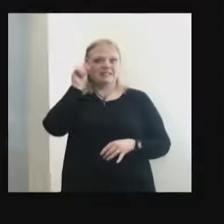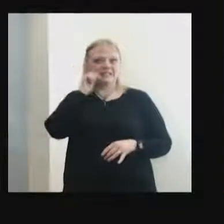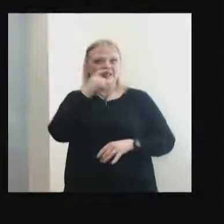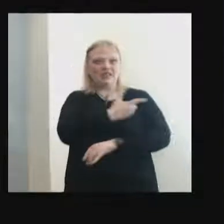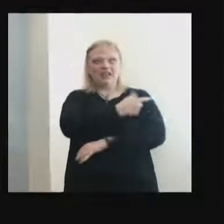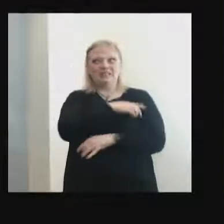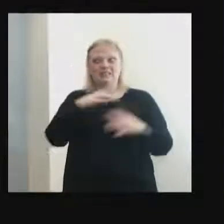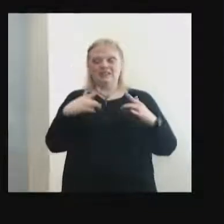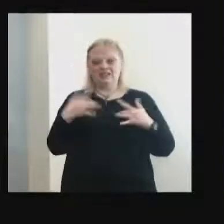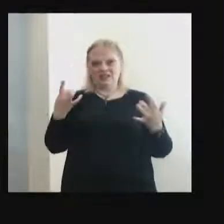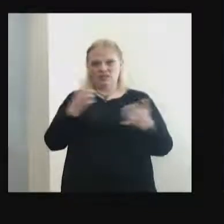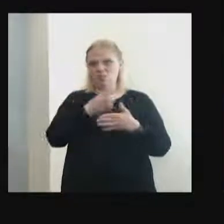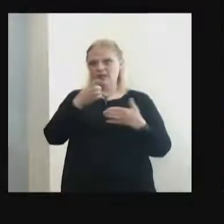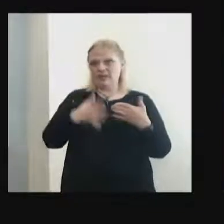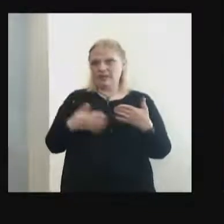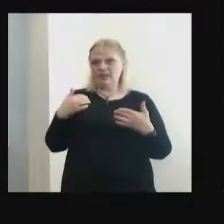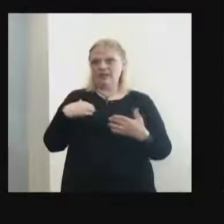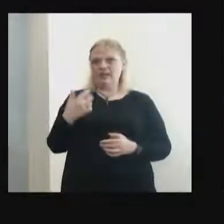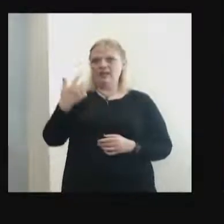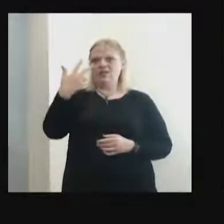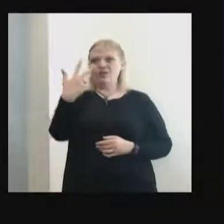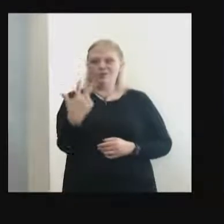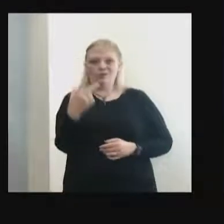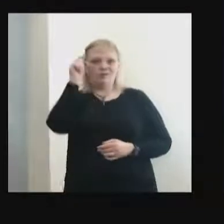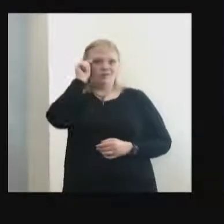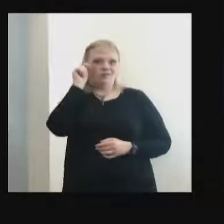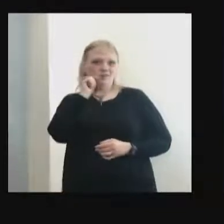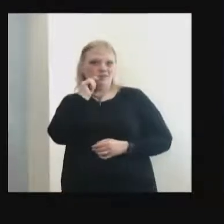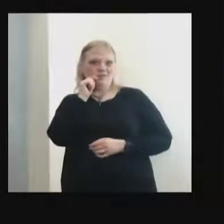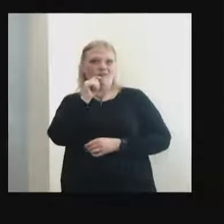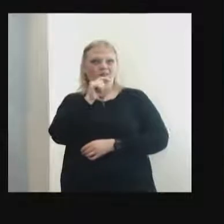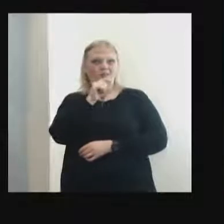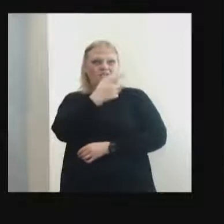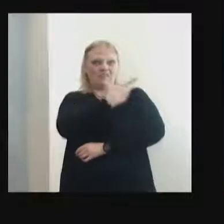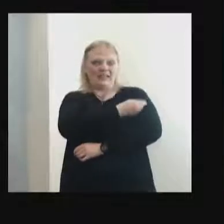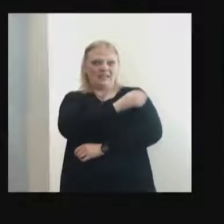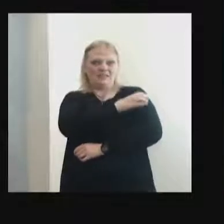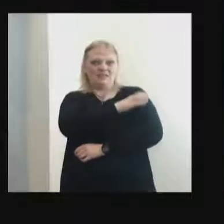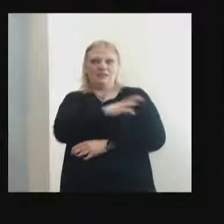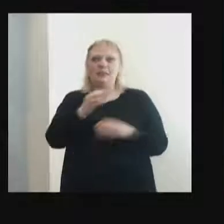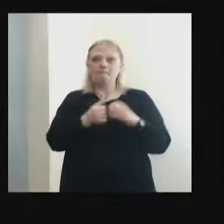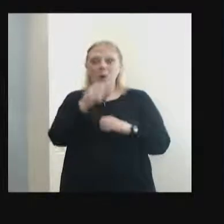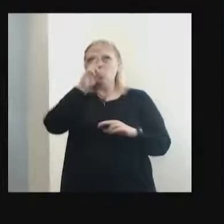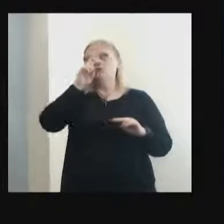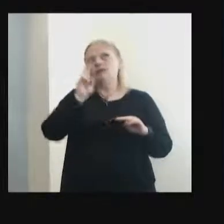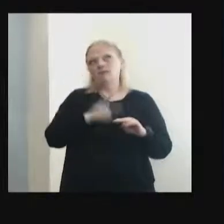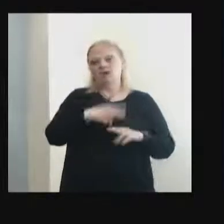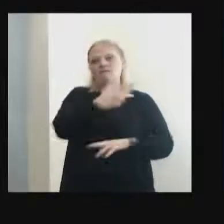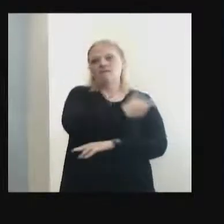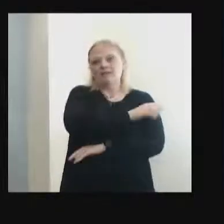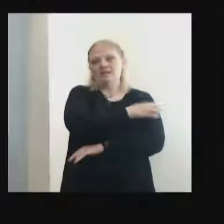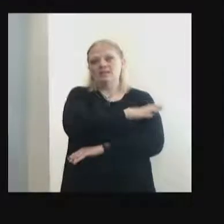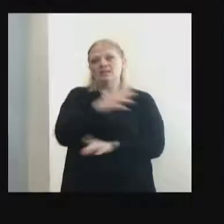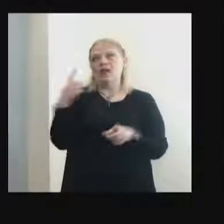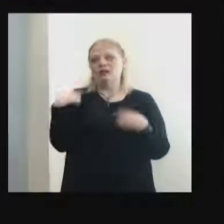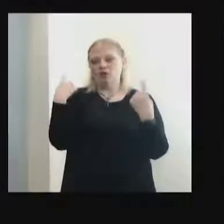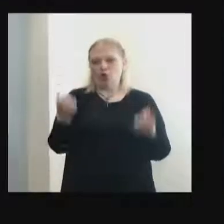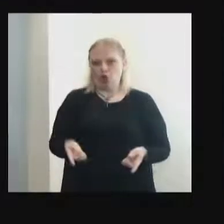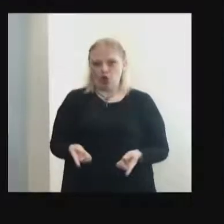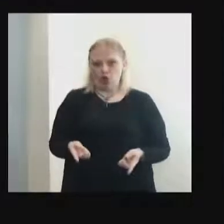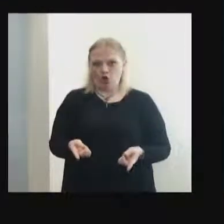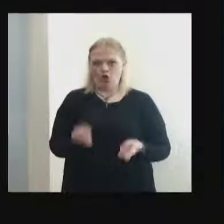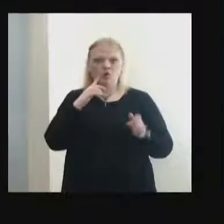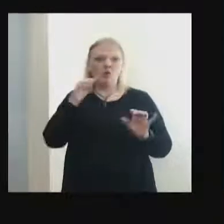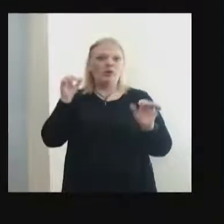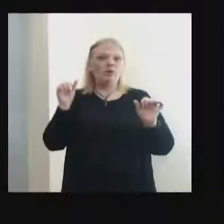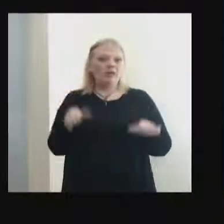the weekend, we had 3 teen vaccine clinics that were really the most fun vaccine clinics ever. And there we were able